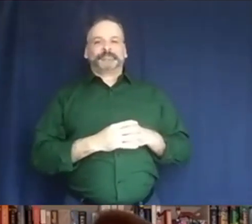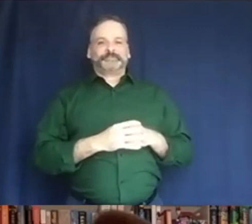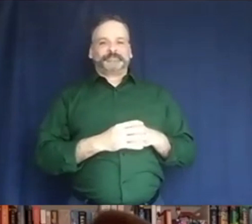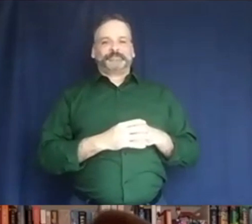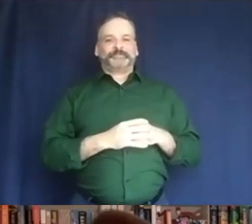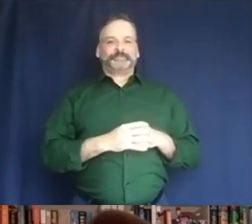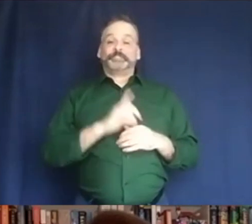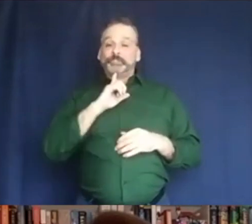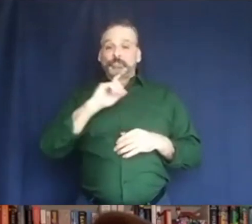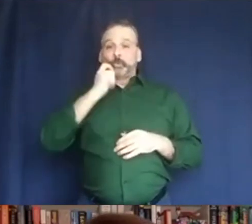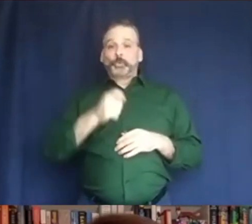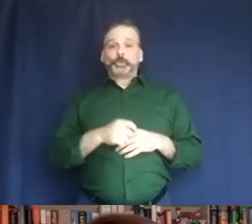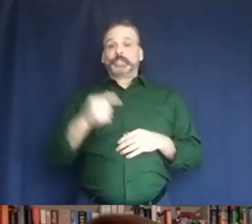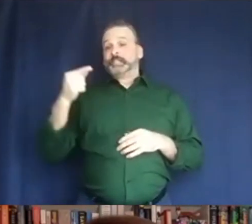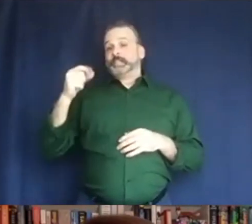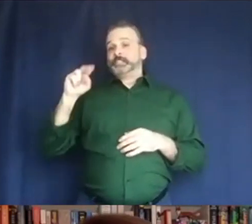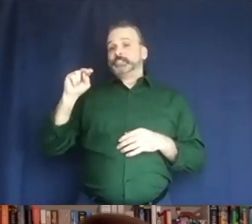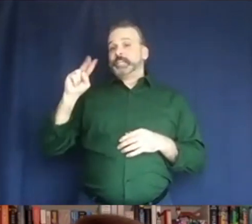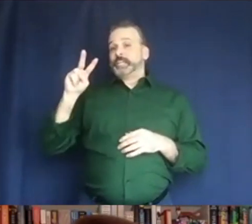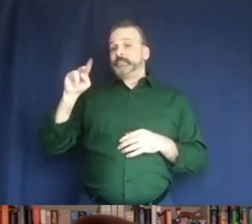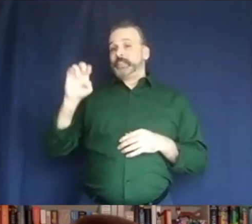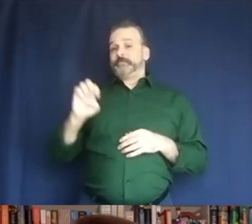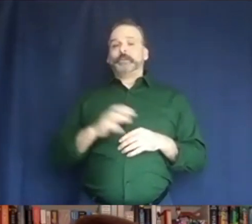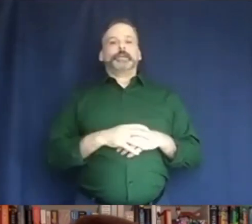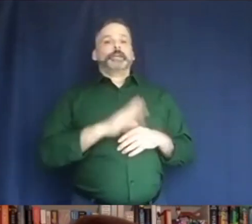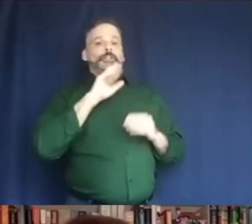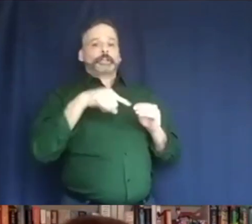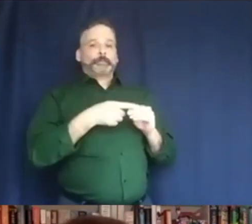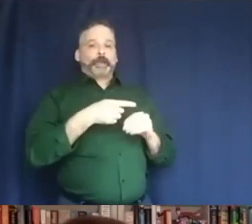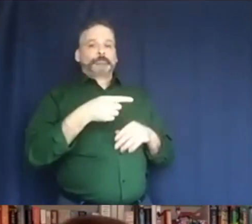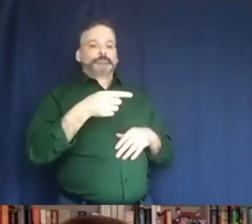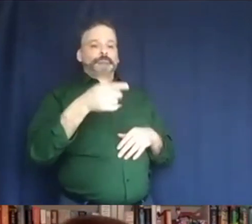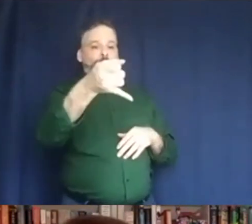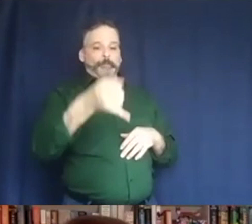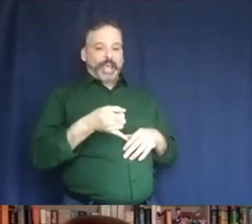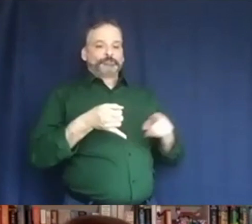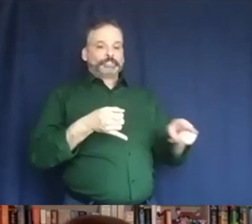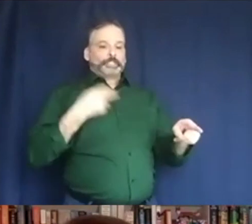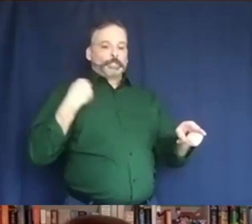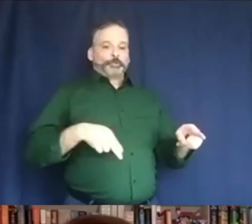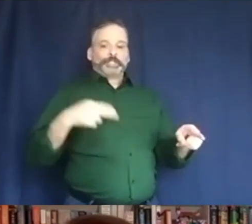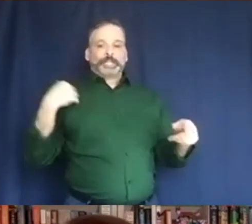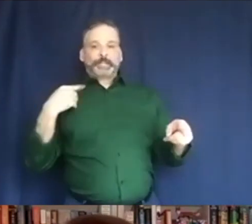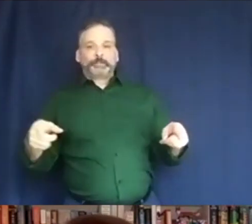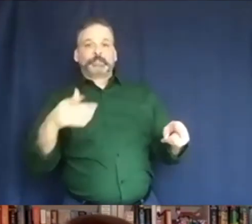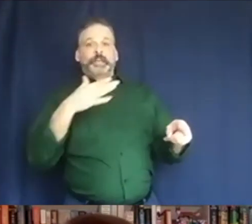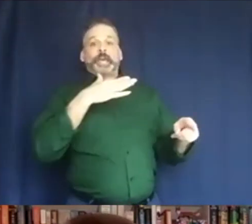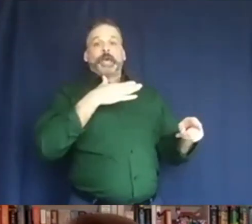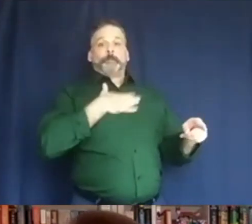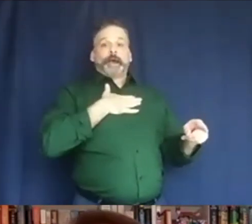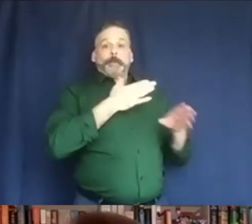so cool. Genevieve, like talk about the boundaries between humans and animals. My main character gives birth to two